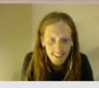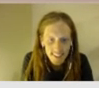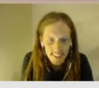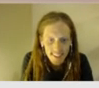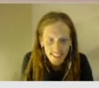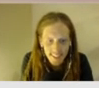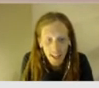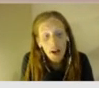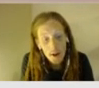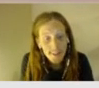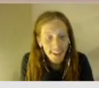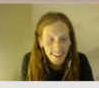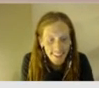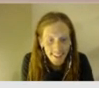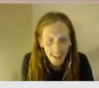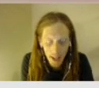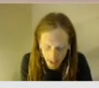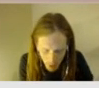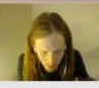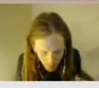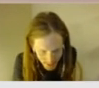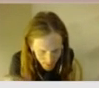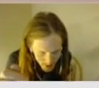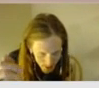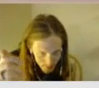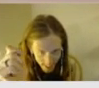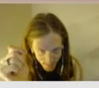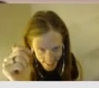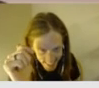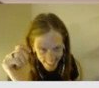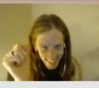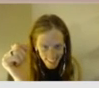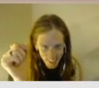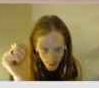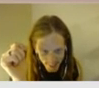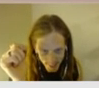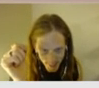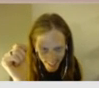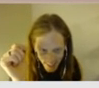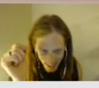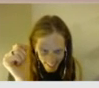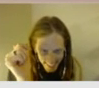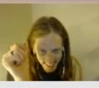out. Oh, okay. So, hey, pro tip for street photographers out there, go into